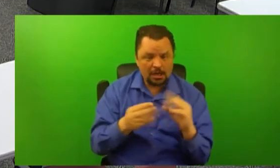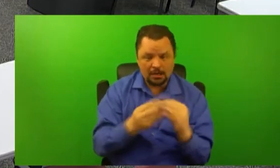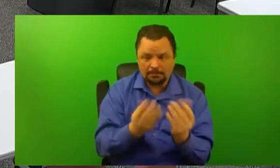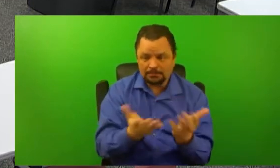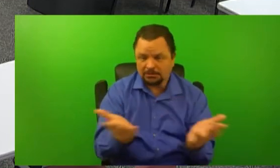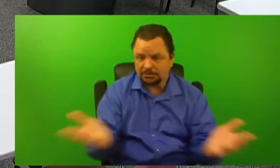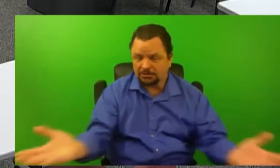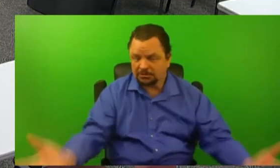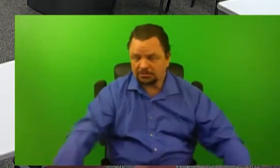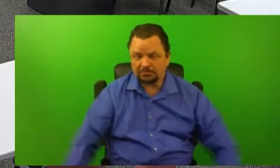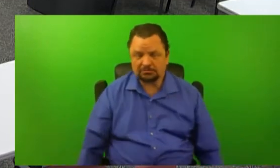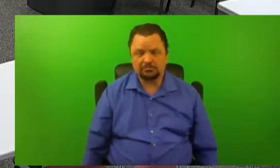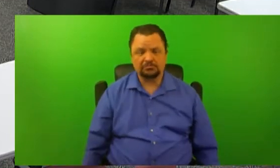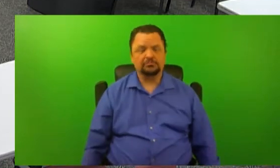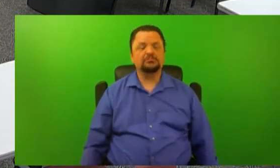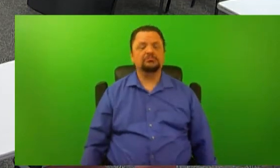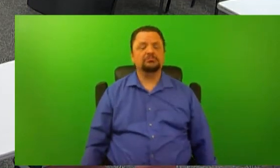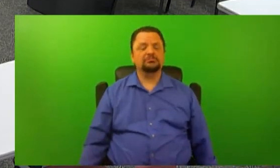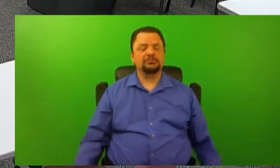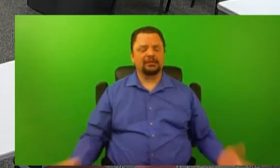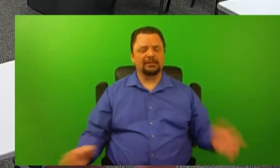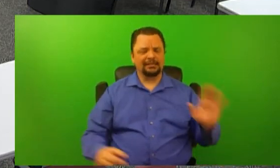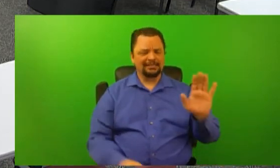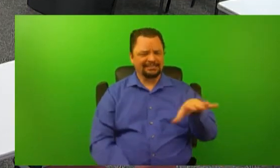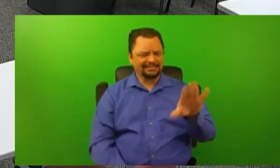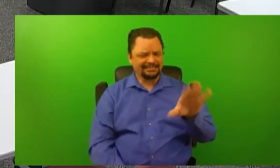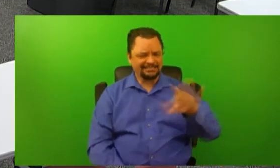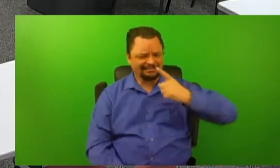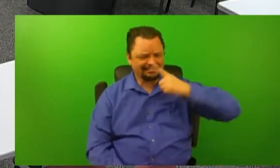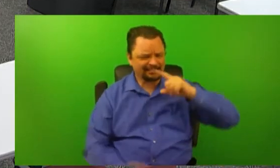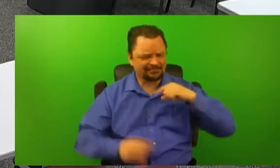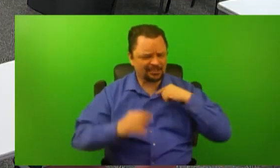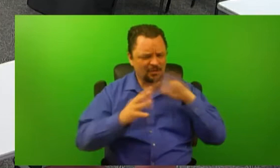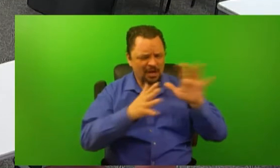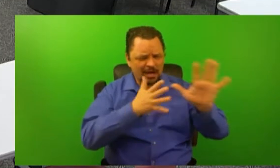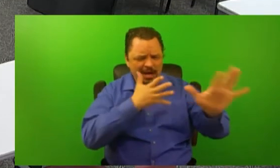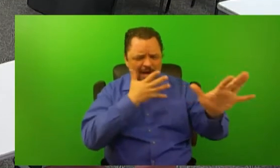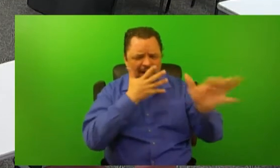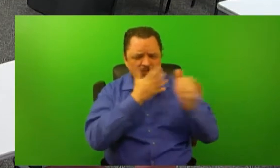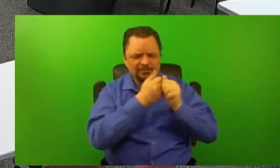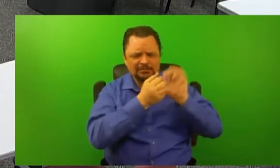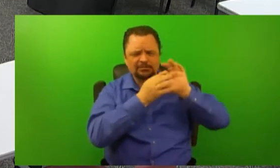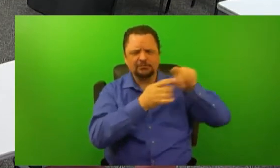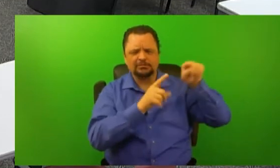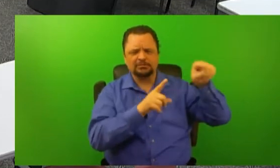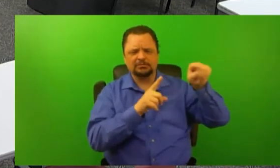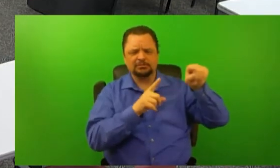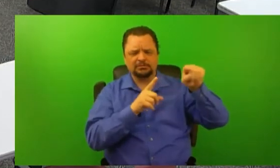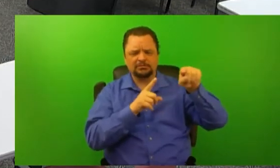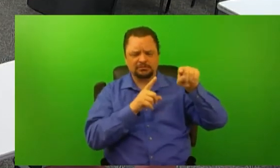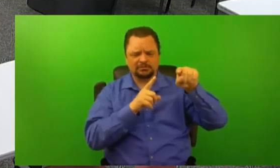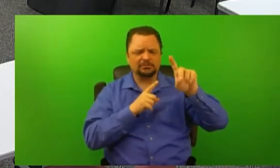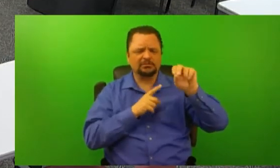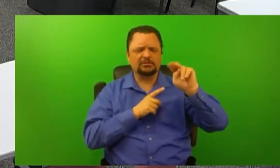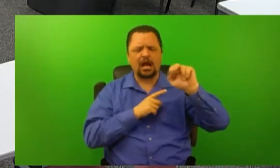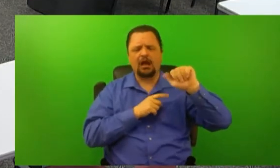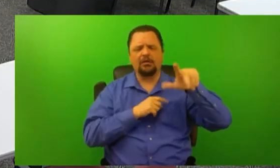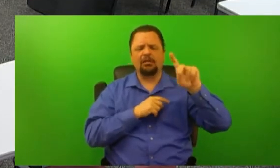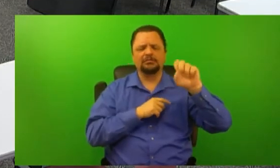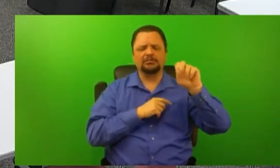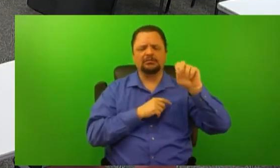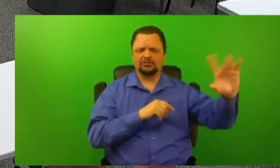If you don't Go mind, ahead, to please. Mr. Donaldson's questions, I think I get what you're saying and what I'm hearing. So